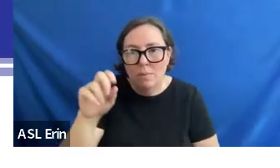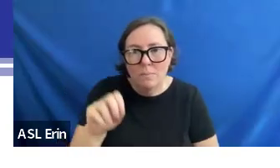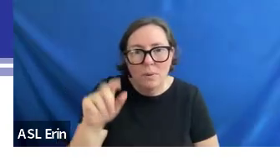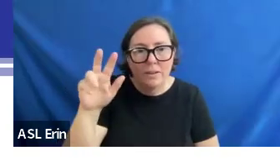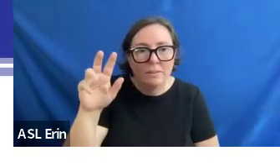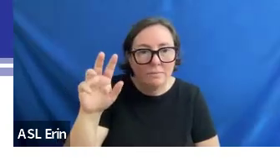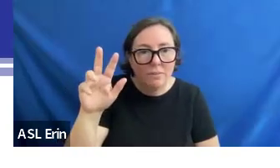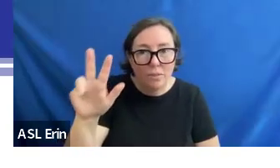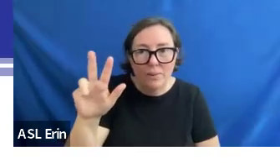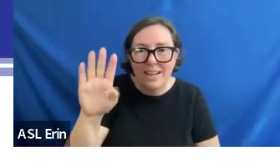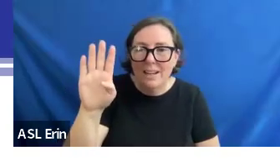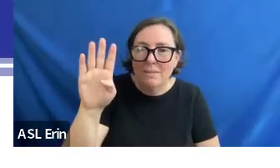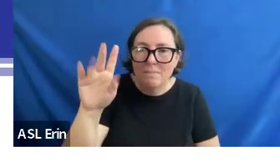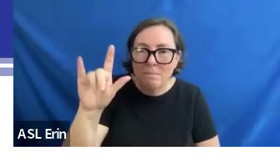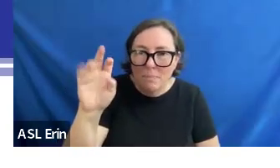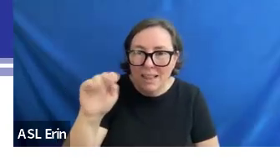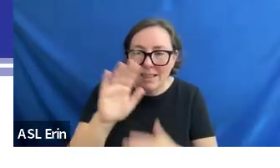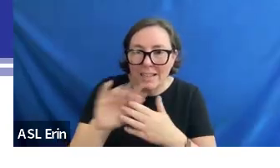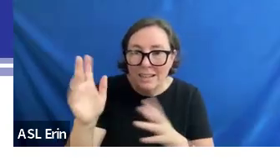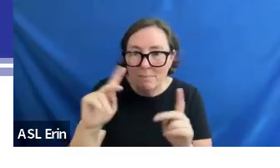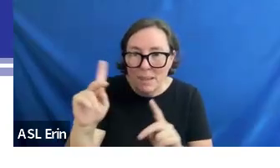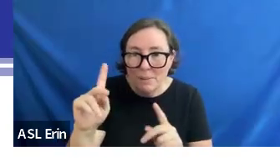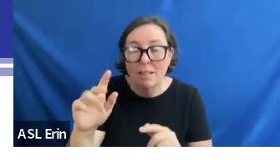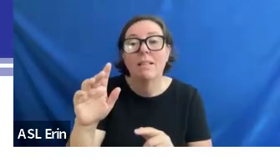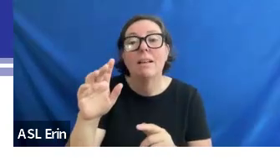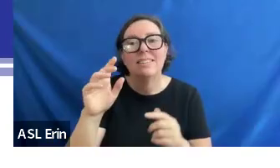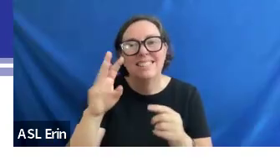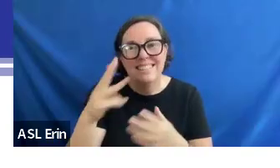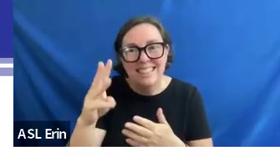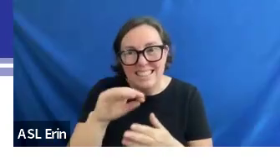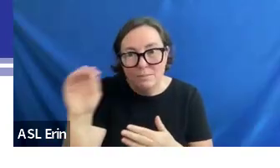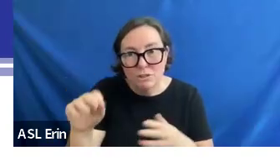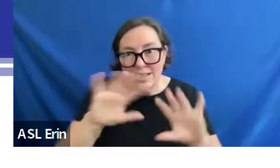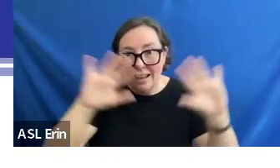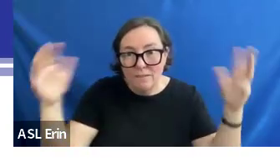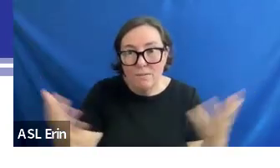16%, uh, have a disability.